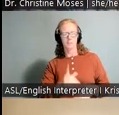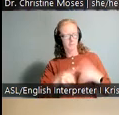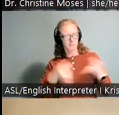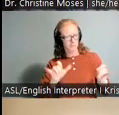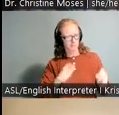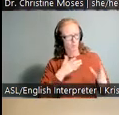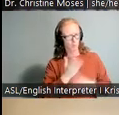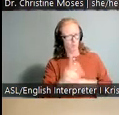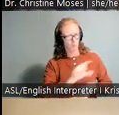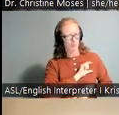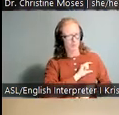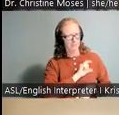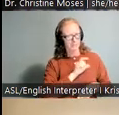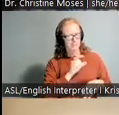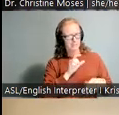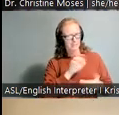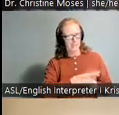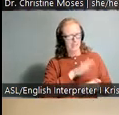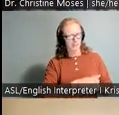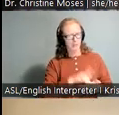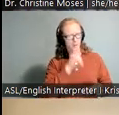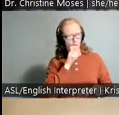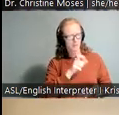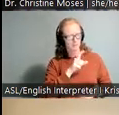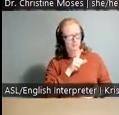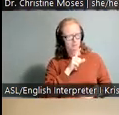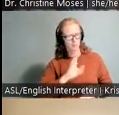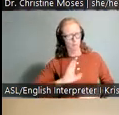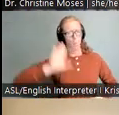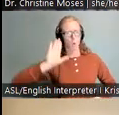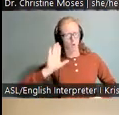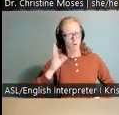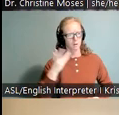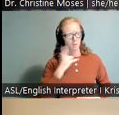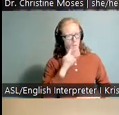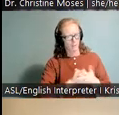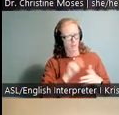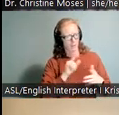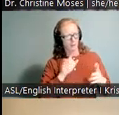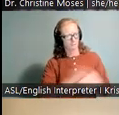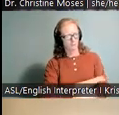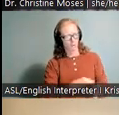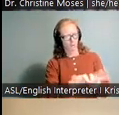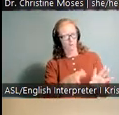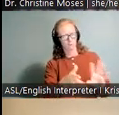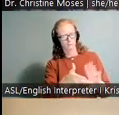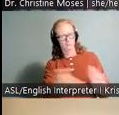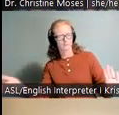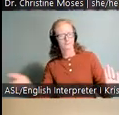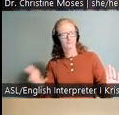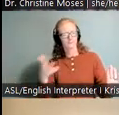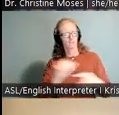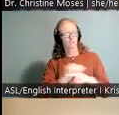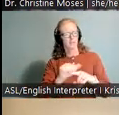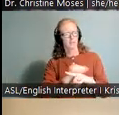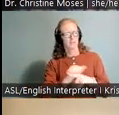police academy and like they're not sworn, you know, so that entire basis, the entire foundation of their